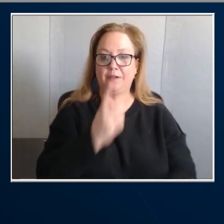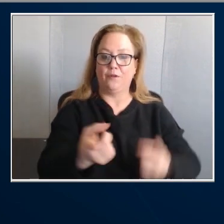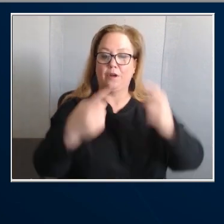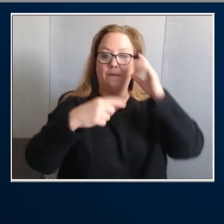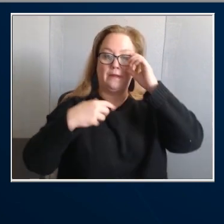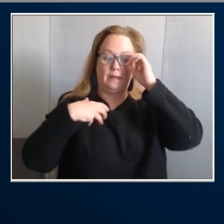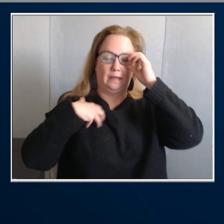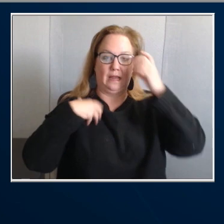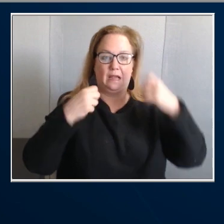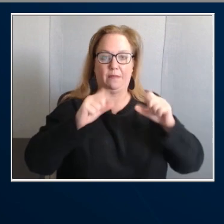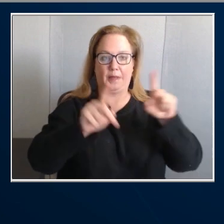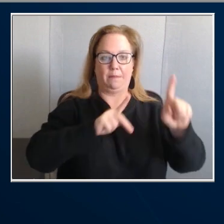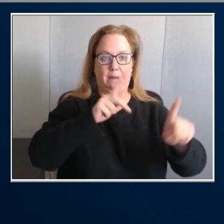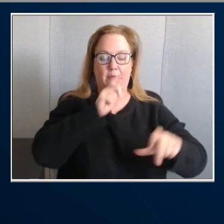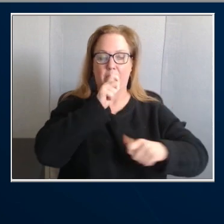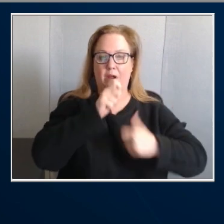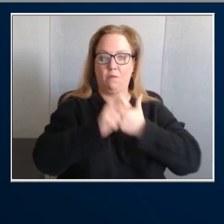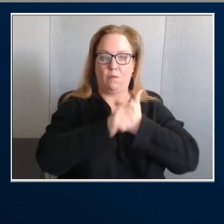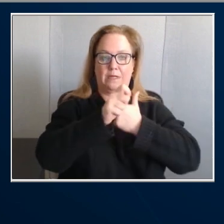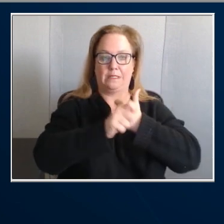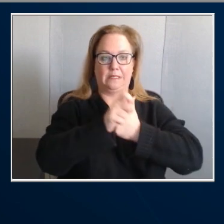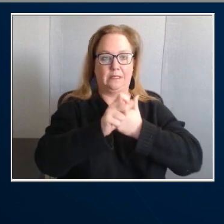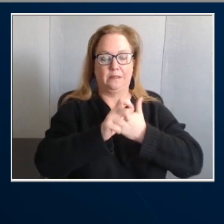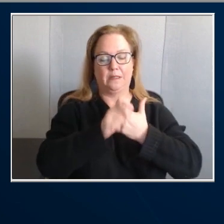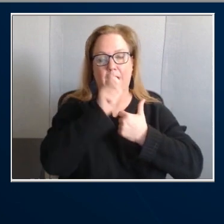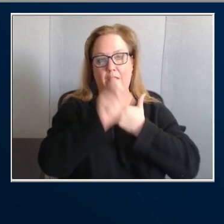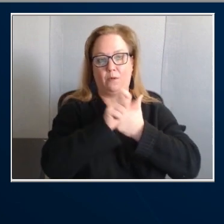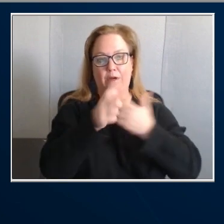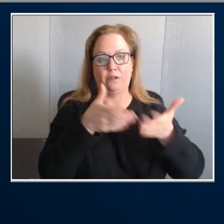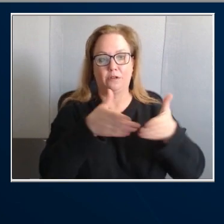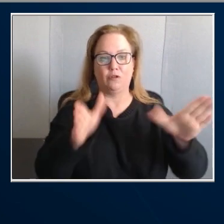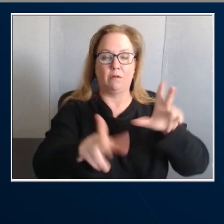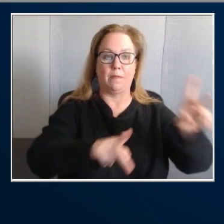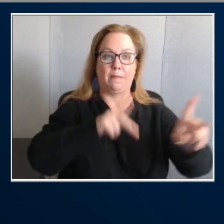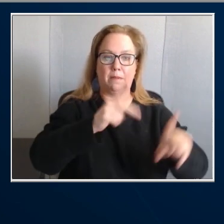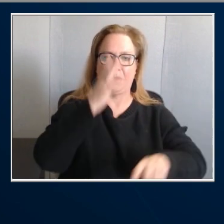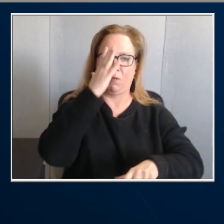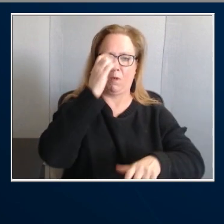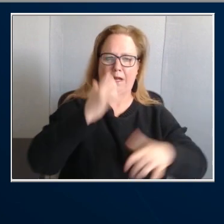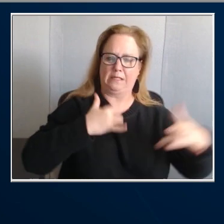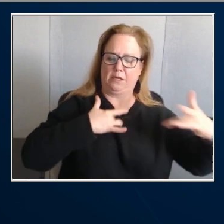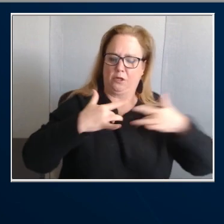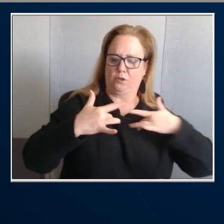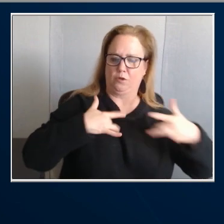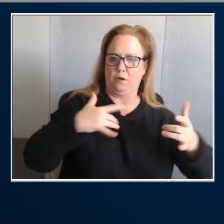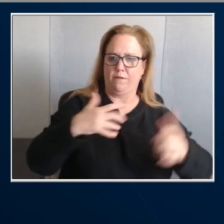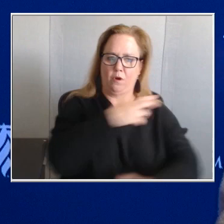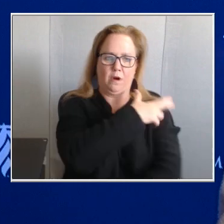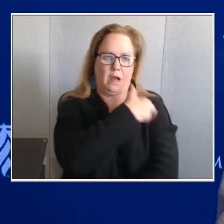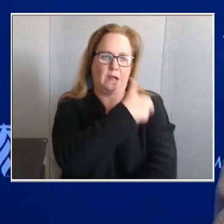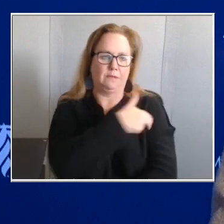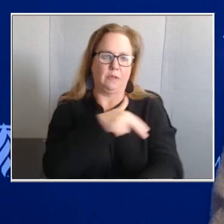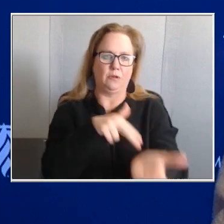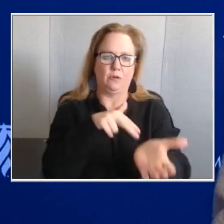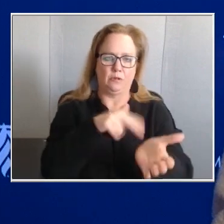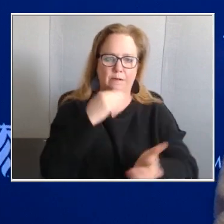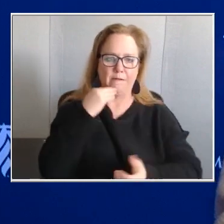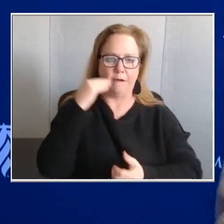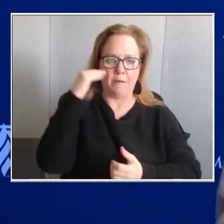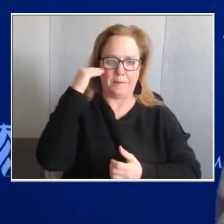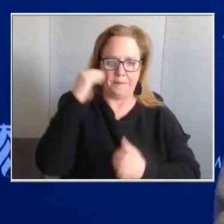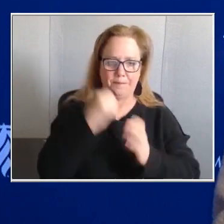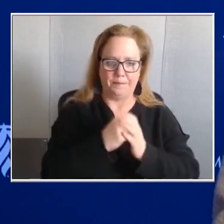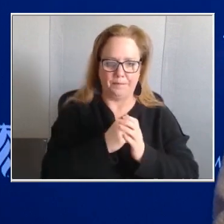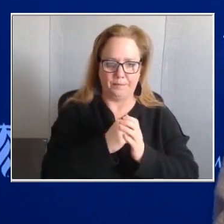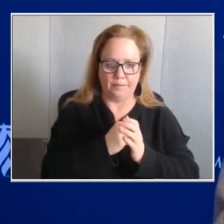aren't really at risk. This is not a threat to the general public, but why is it such a concern for healthcare facilities? Yeah, you're absolutely right. The folks that are